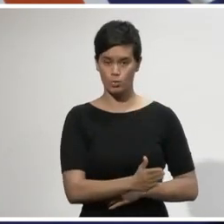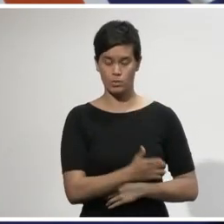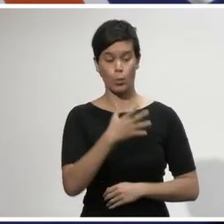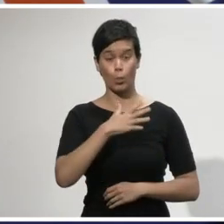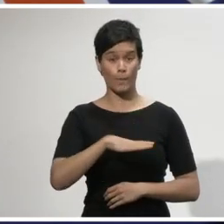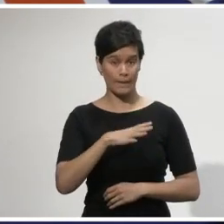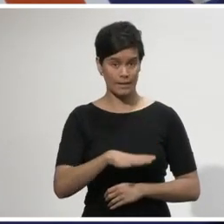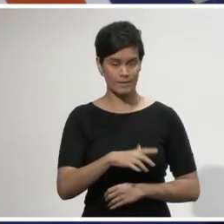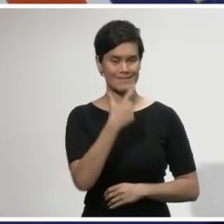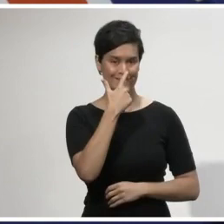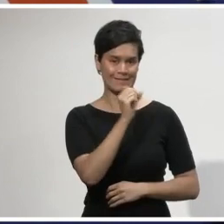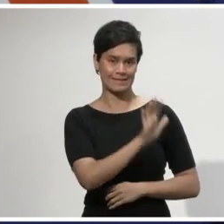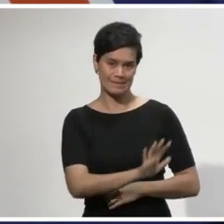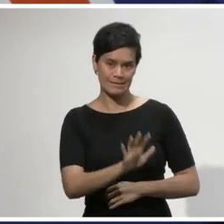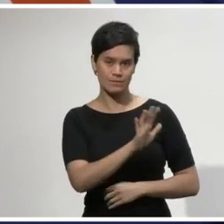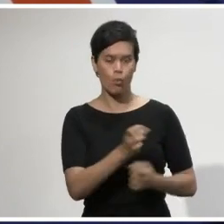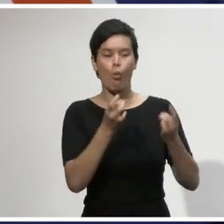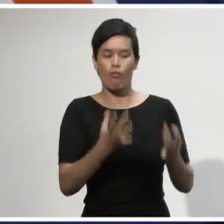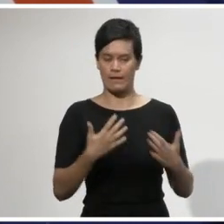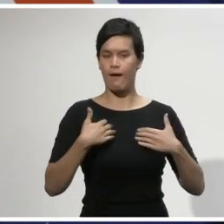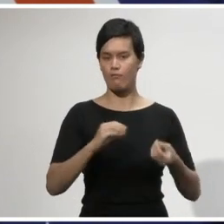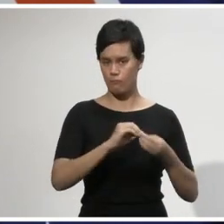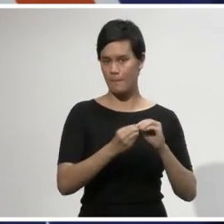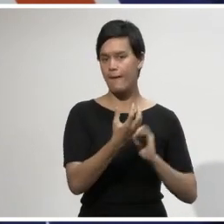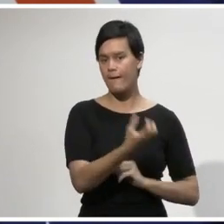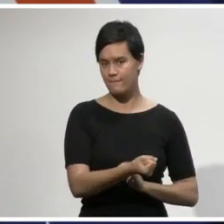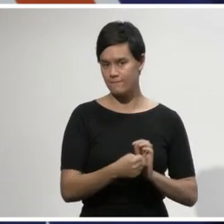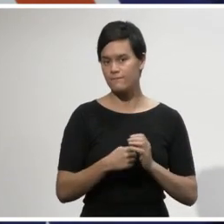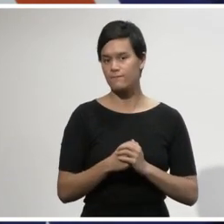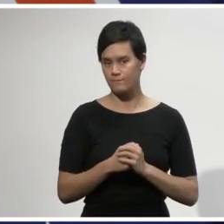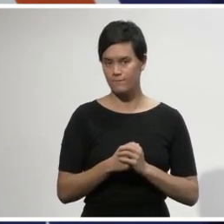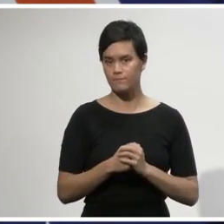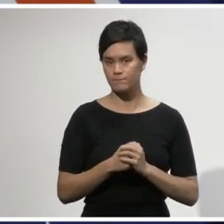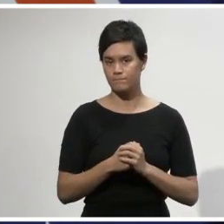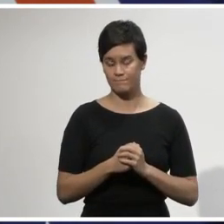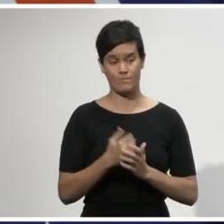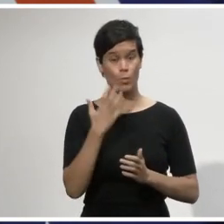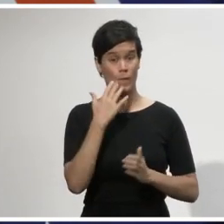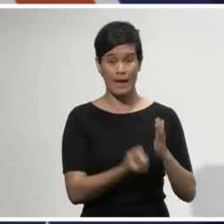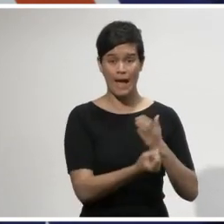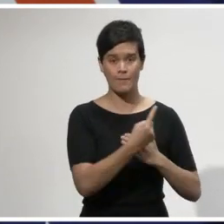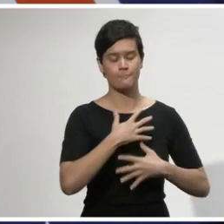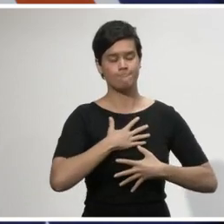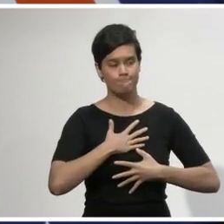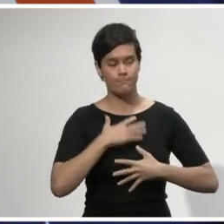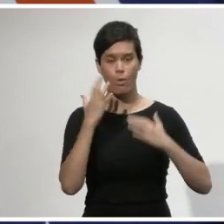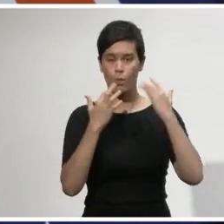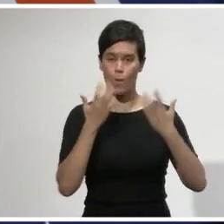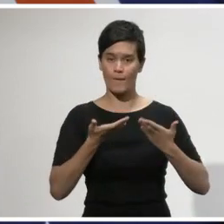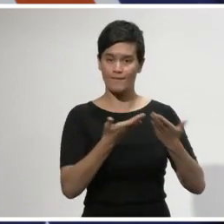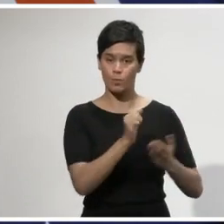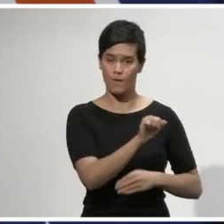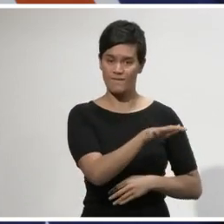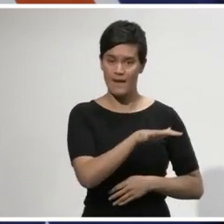with underlying health conditions. And as in that case, the country's thoughts will be with the Christchurch woman's